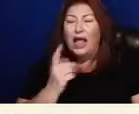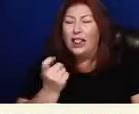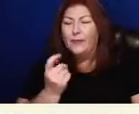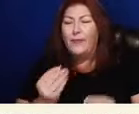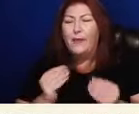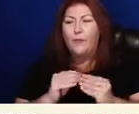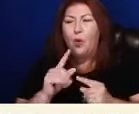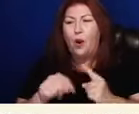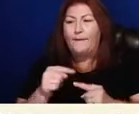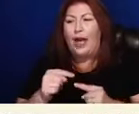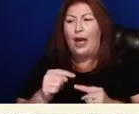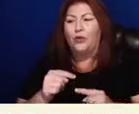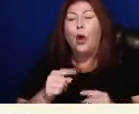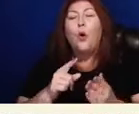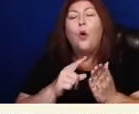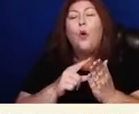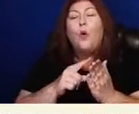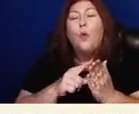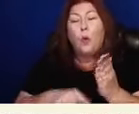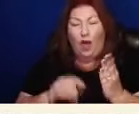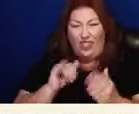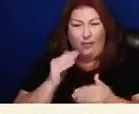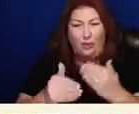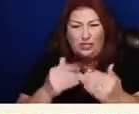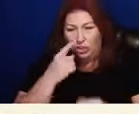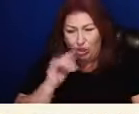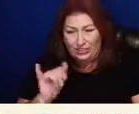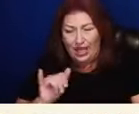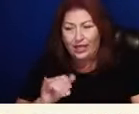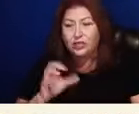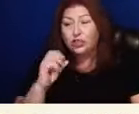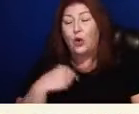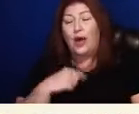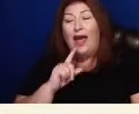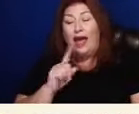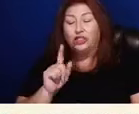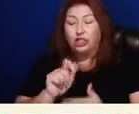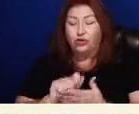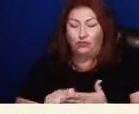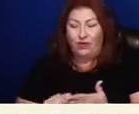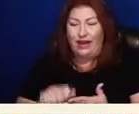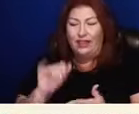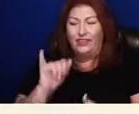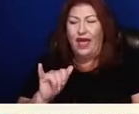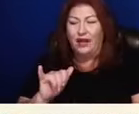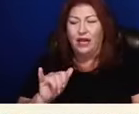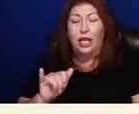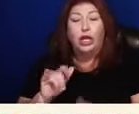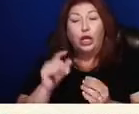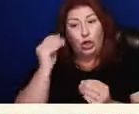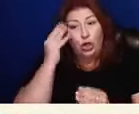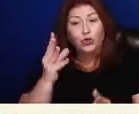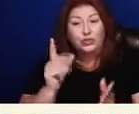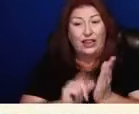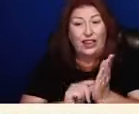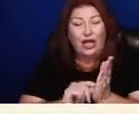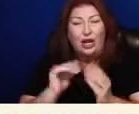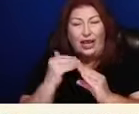about what the process looks like. And so I had actually written that in a newsletter email that I had sent